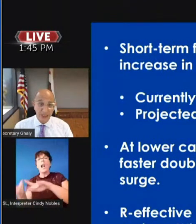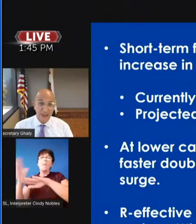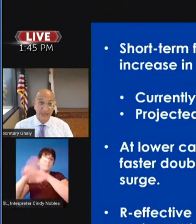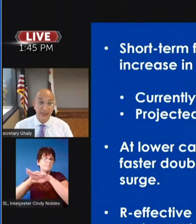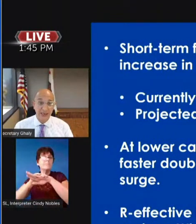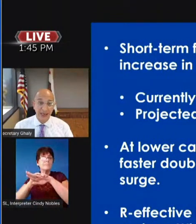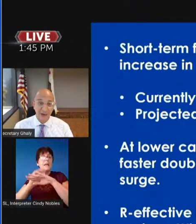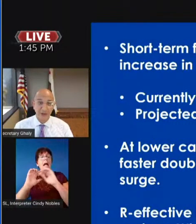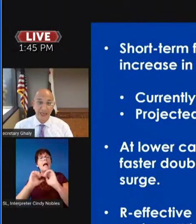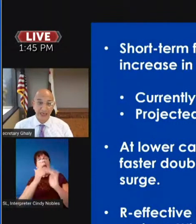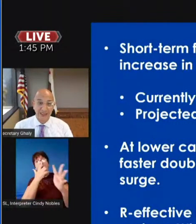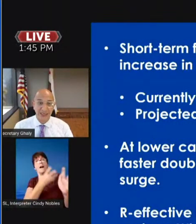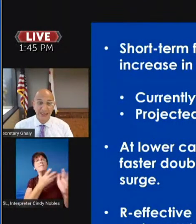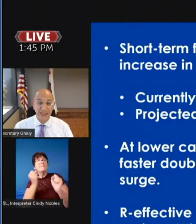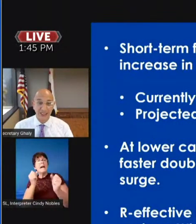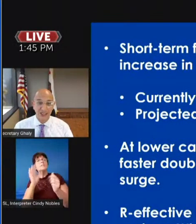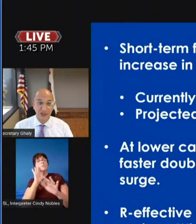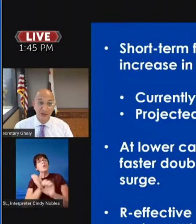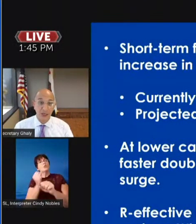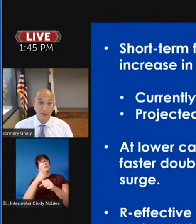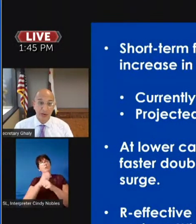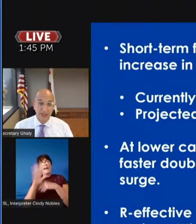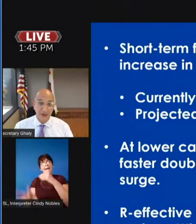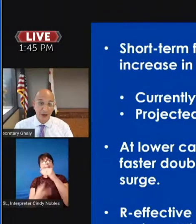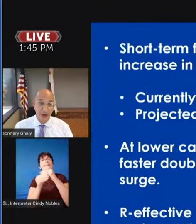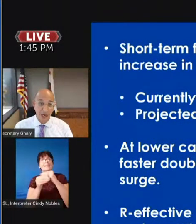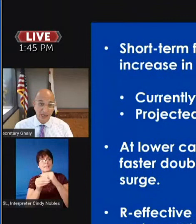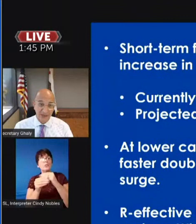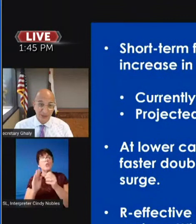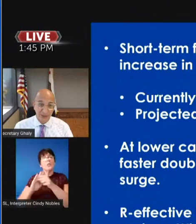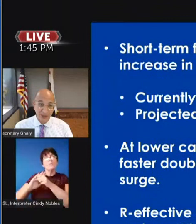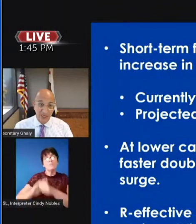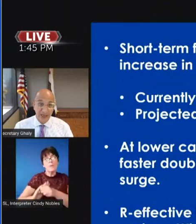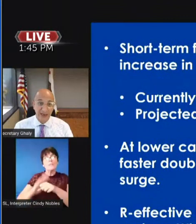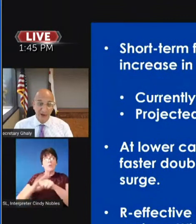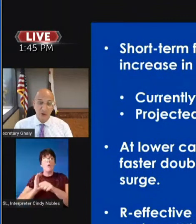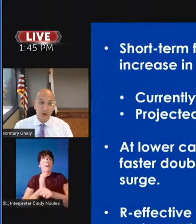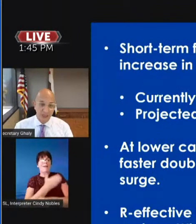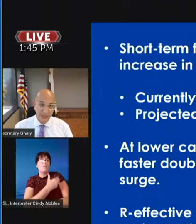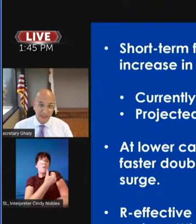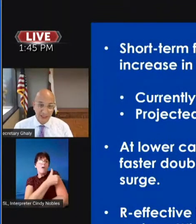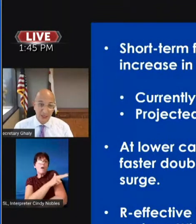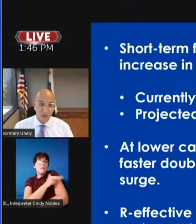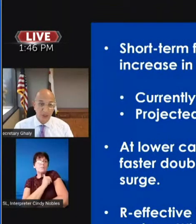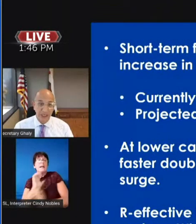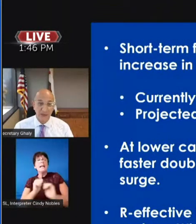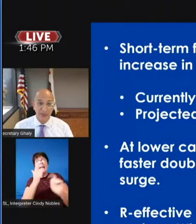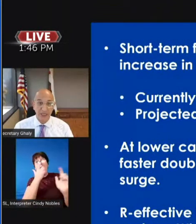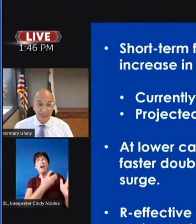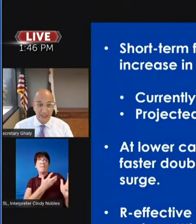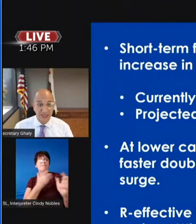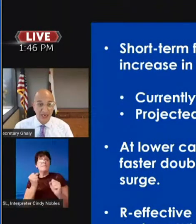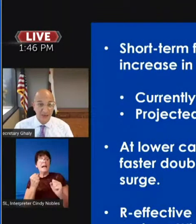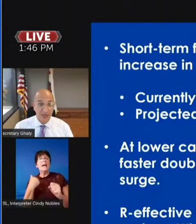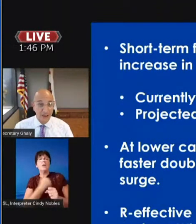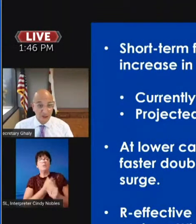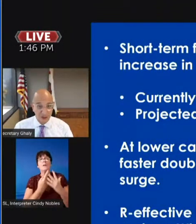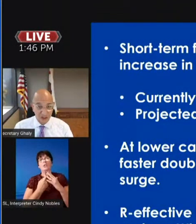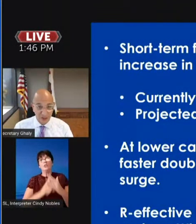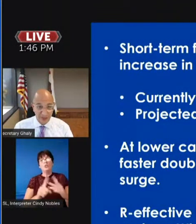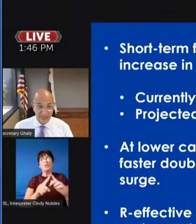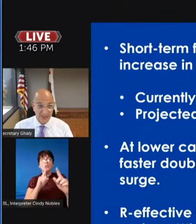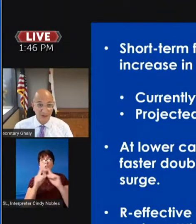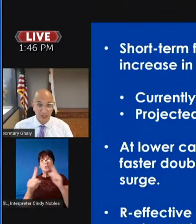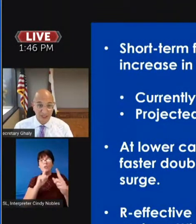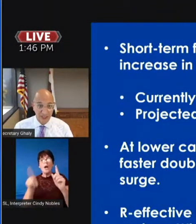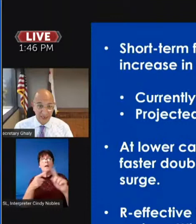how quickly that creates additional pressure on our hospitals, and how quickly we begin to talk about our